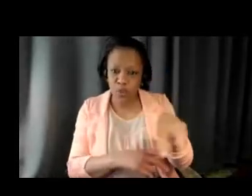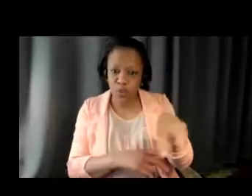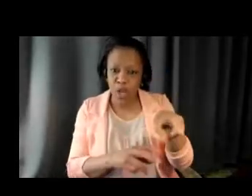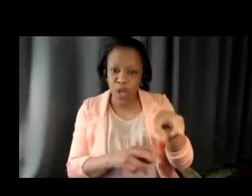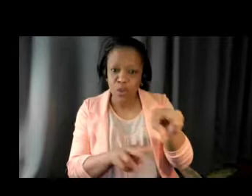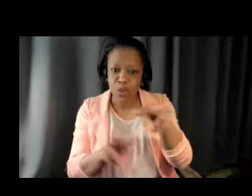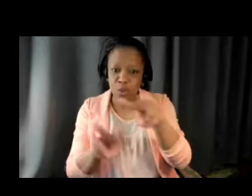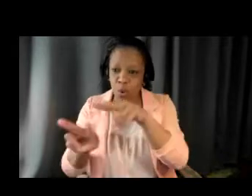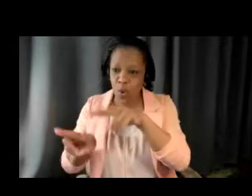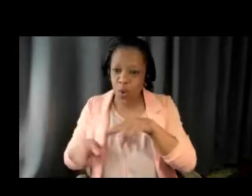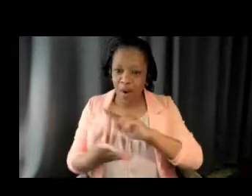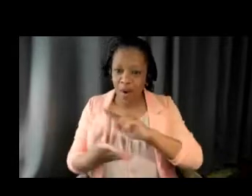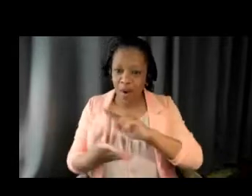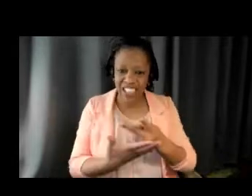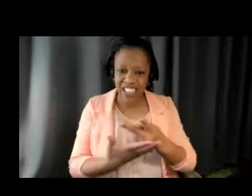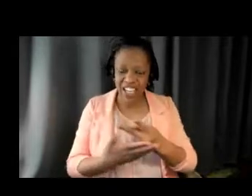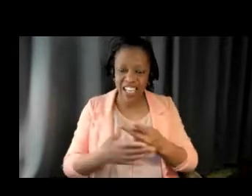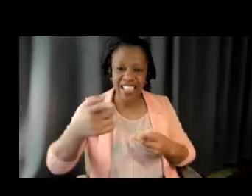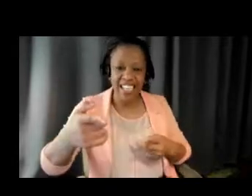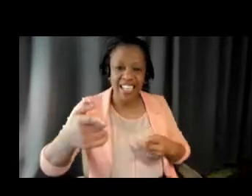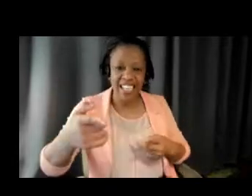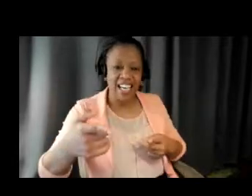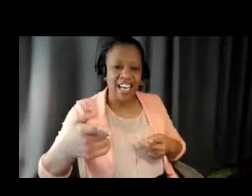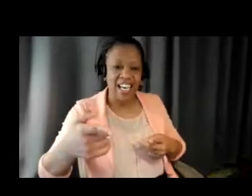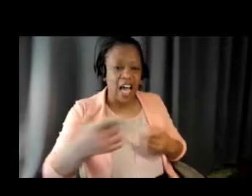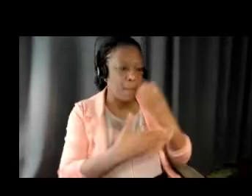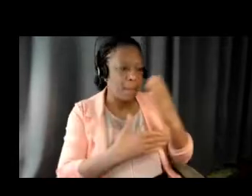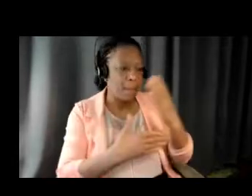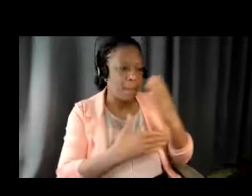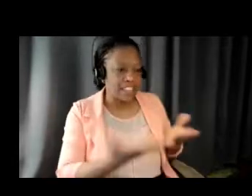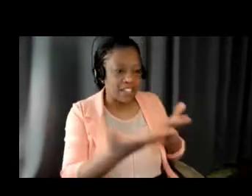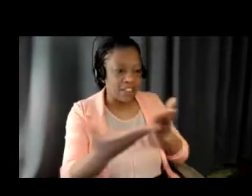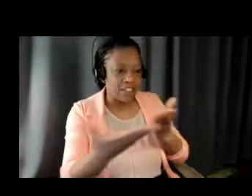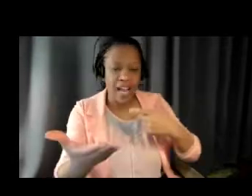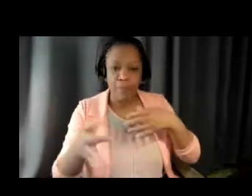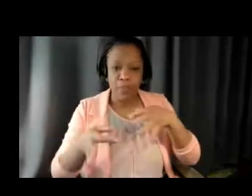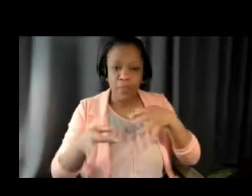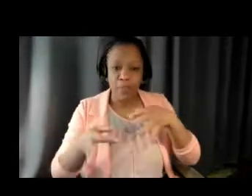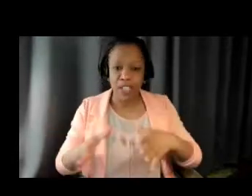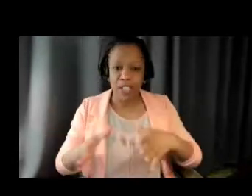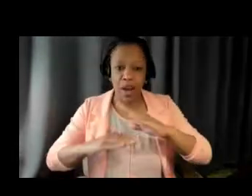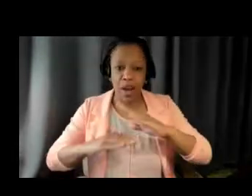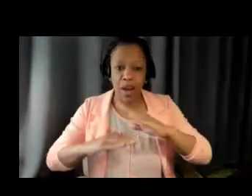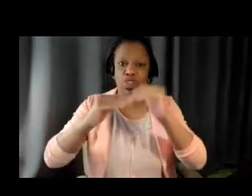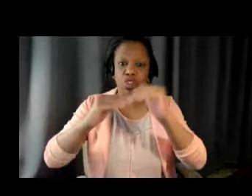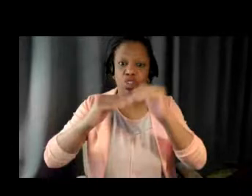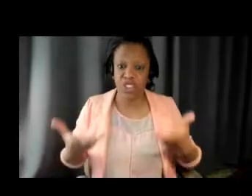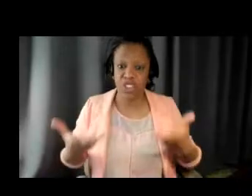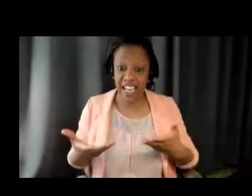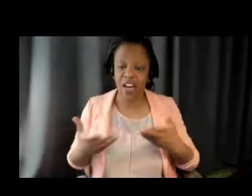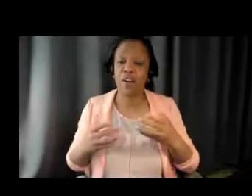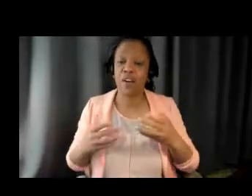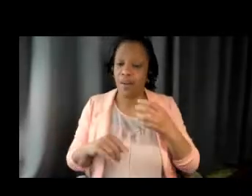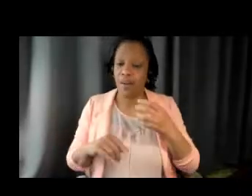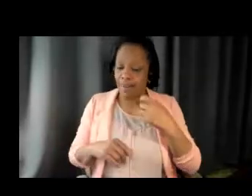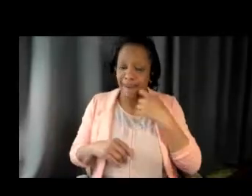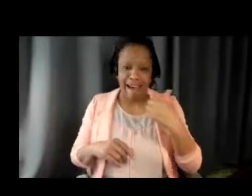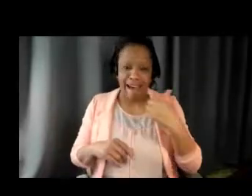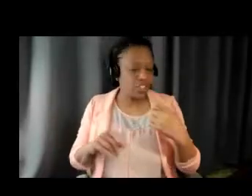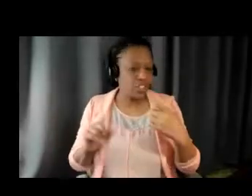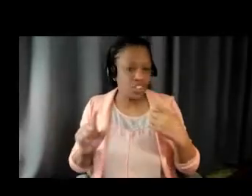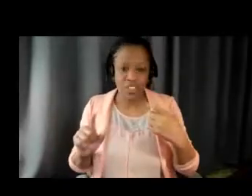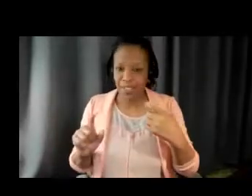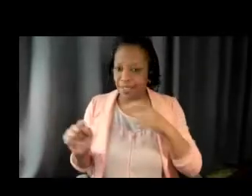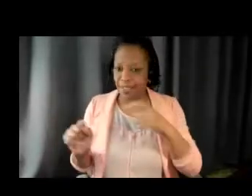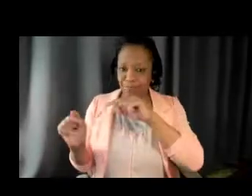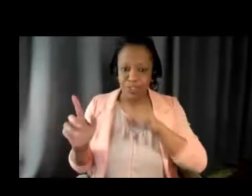this here. Okay. My name's Olu. I'm the director of construction here at IMAN. and I just came here and it just happened to, just be at the